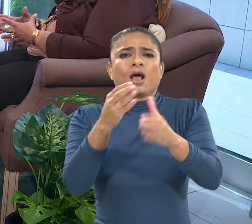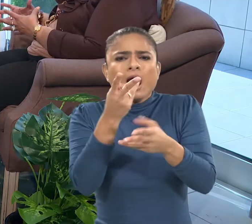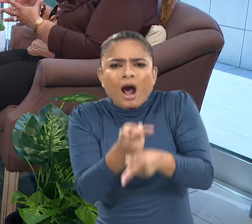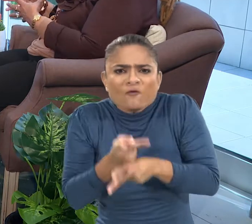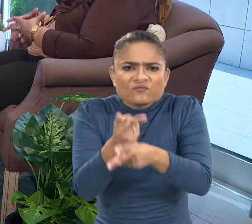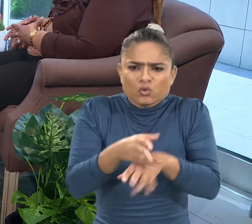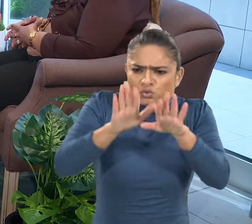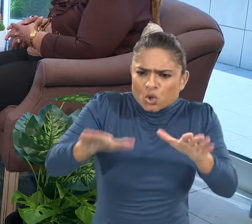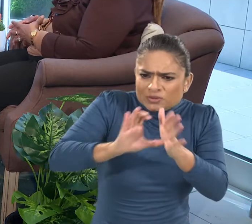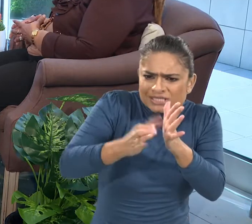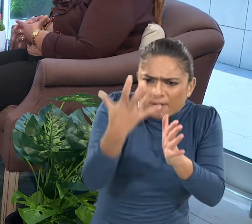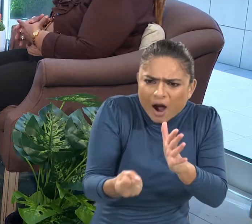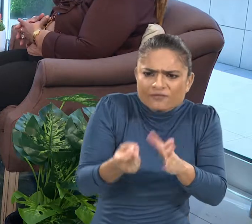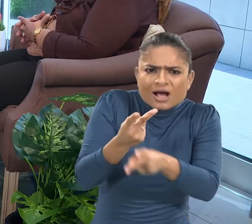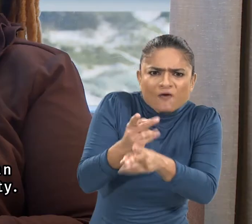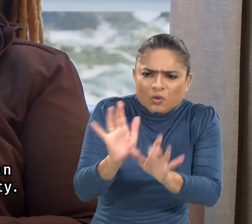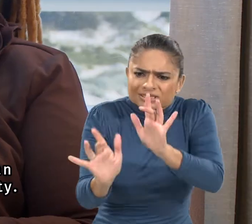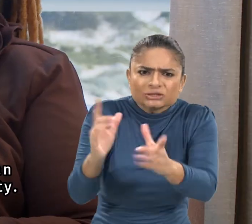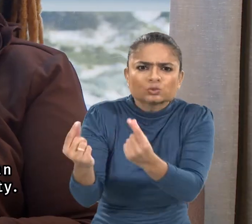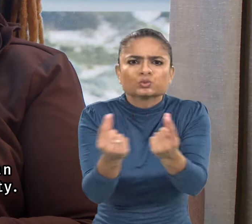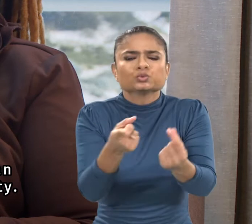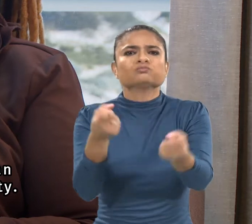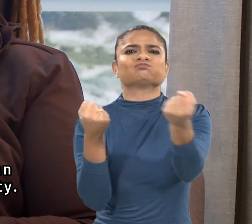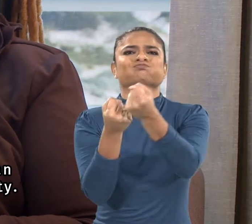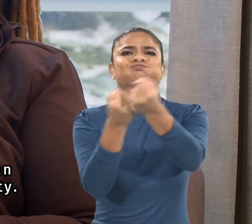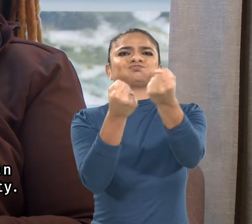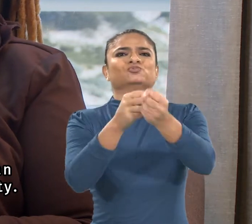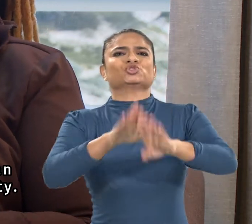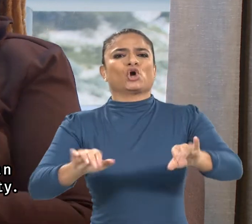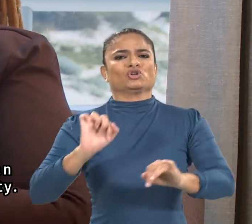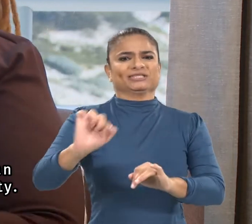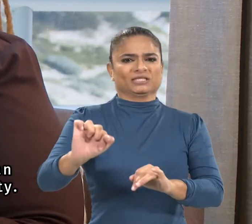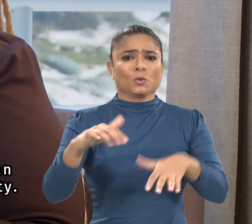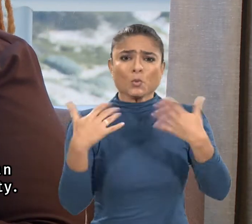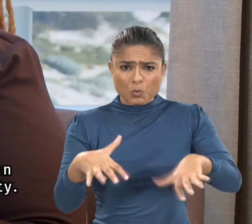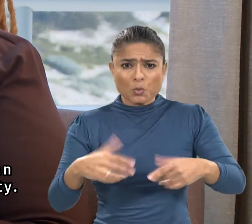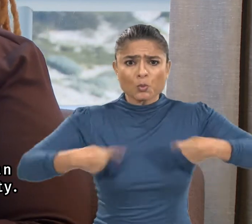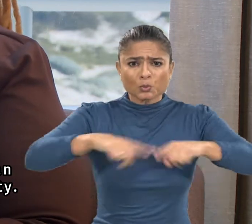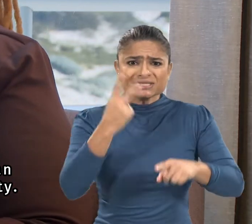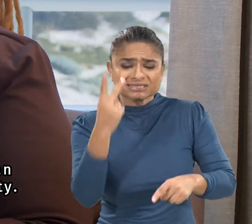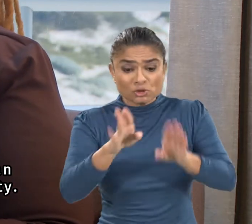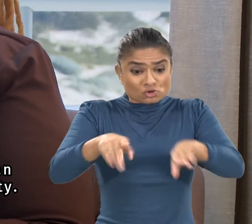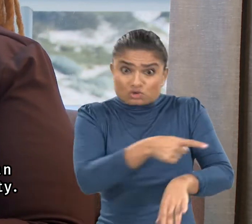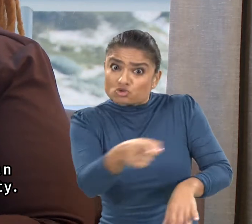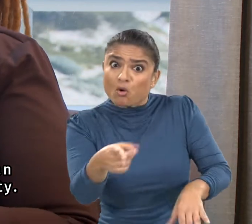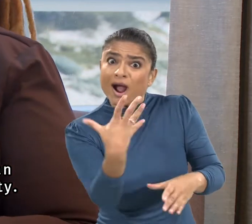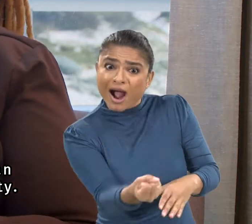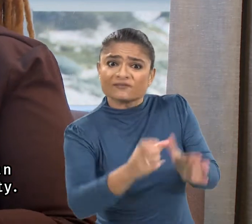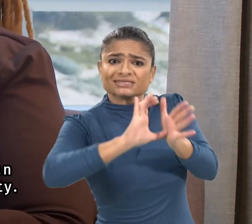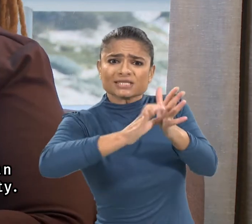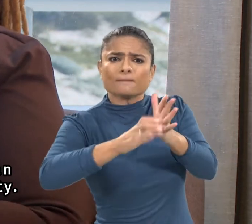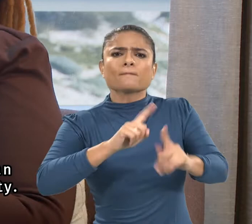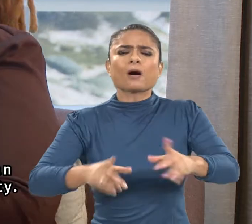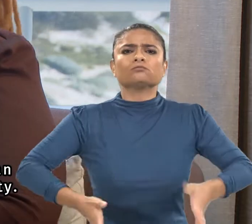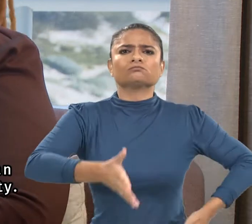handle, how to be careful around that child, how to be supportive for that child, the